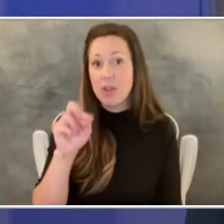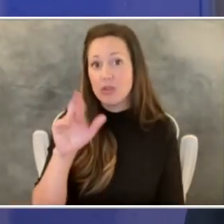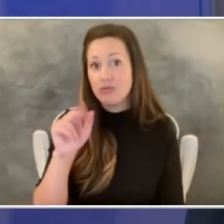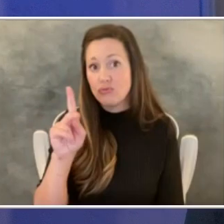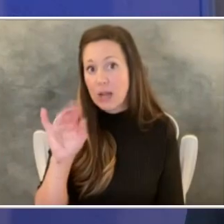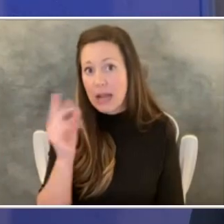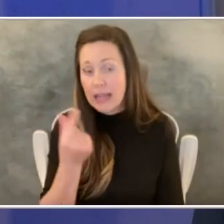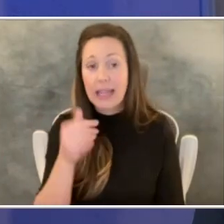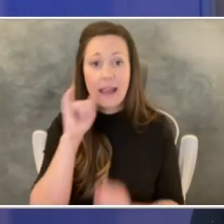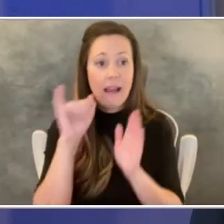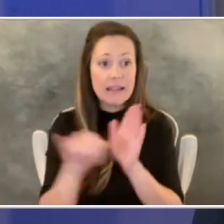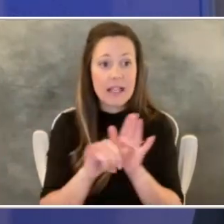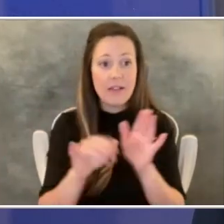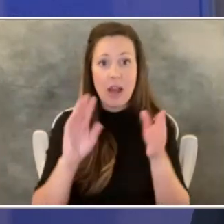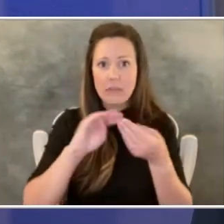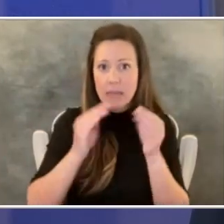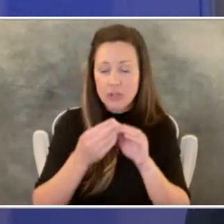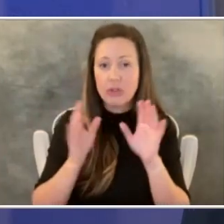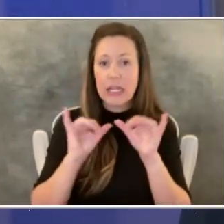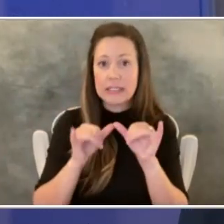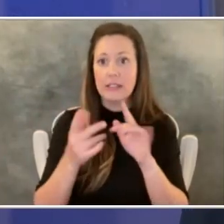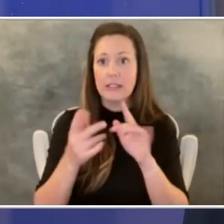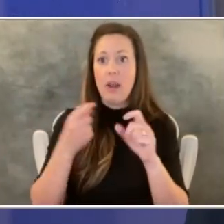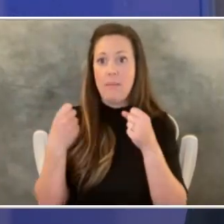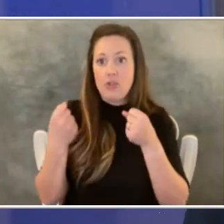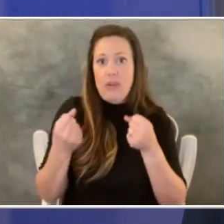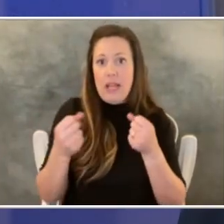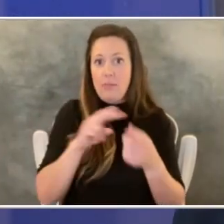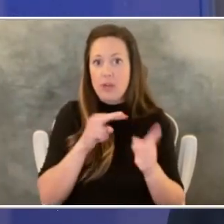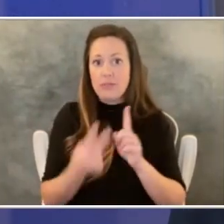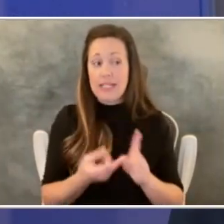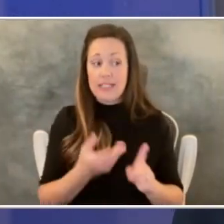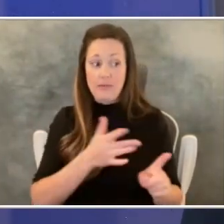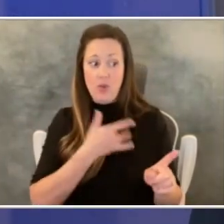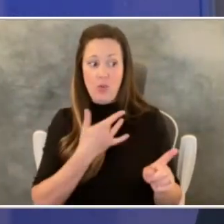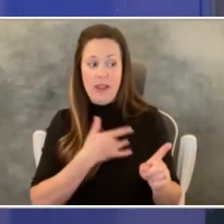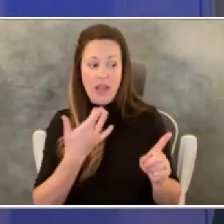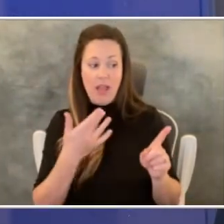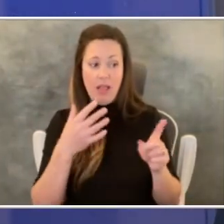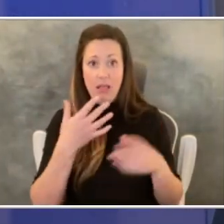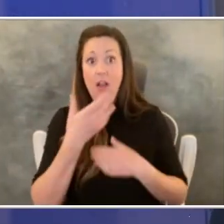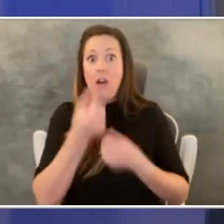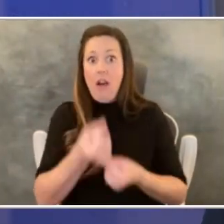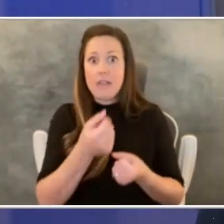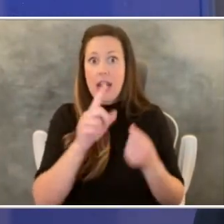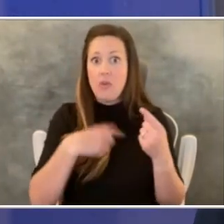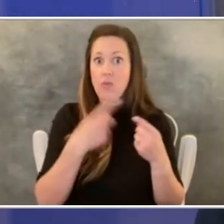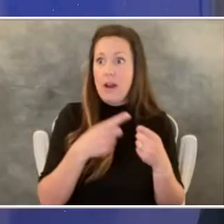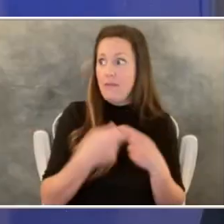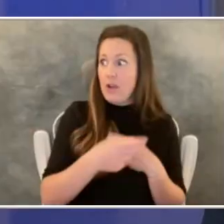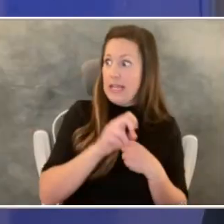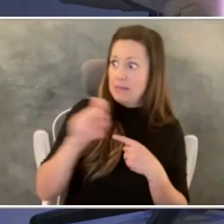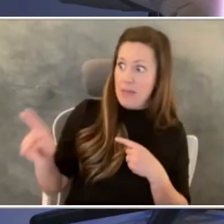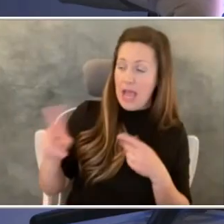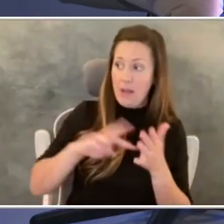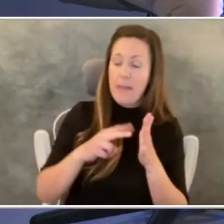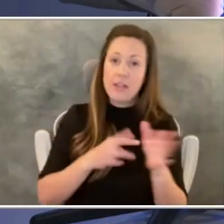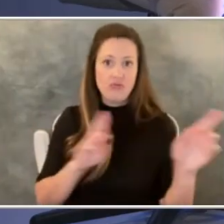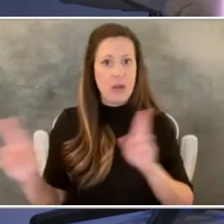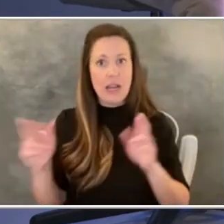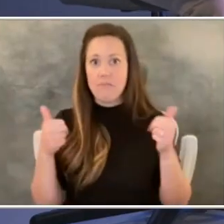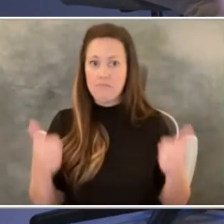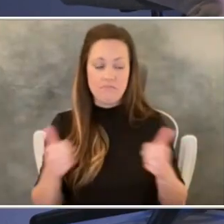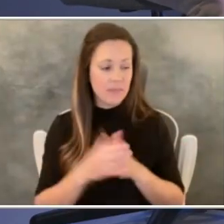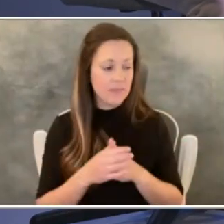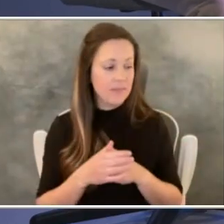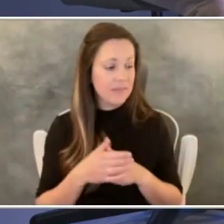metrics that we want to see from a strength perspective so that we can feel confident that when he's back out on the field, he's ready to go. Gabe, you were determined to get back to sports as